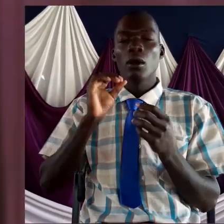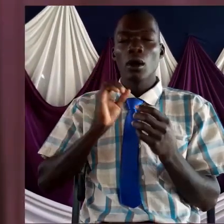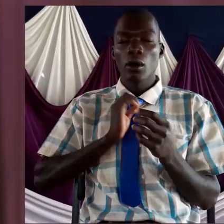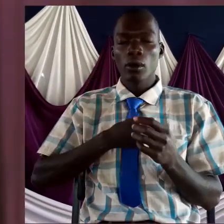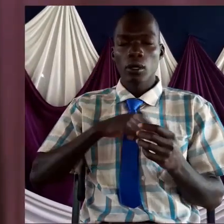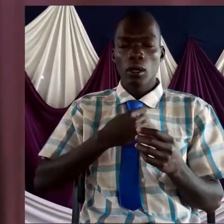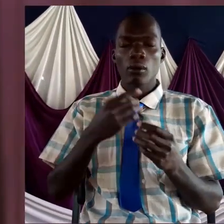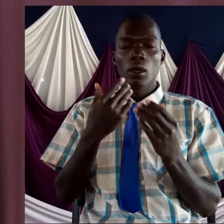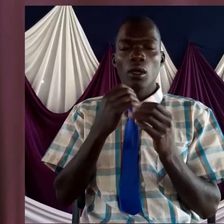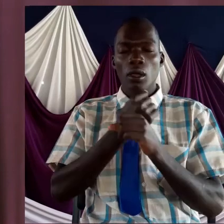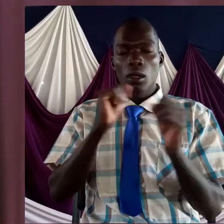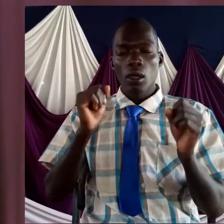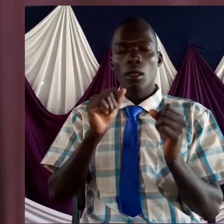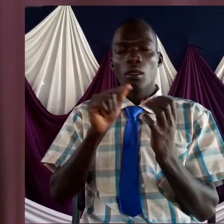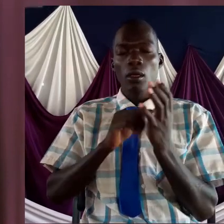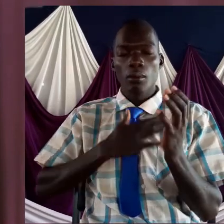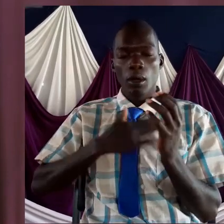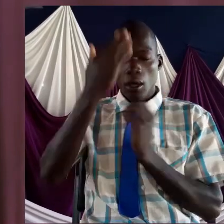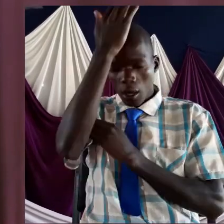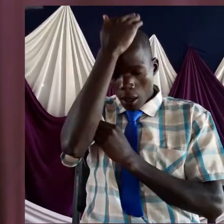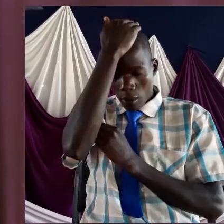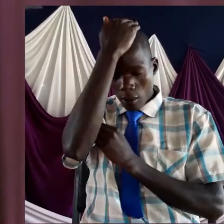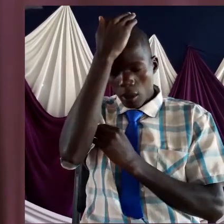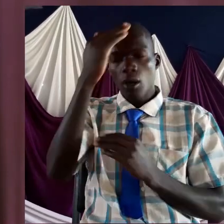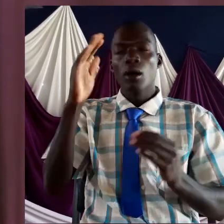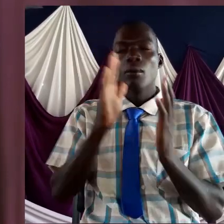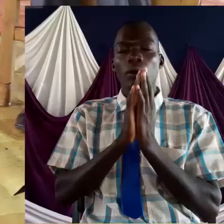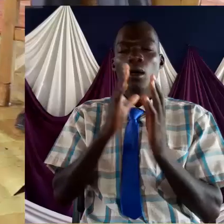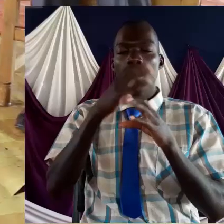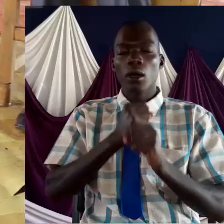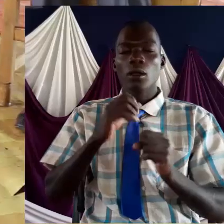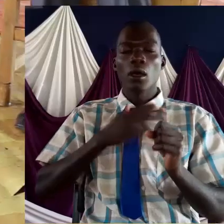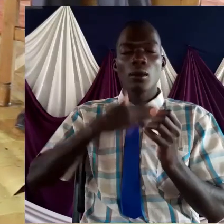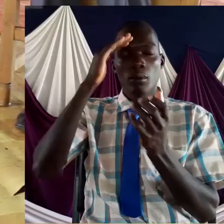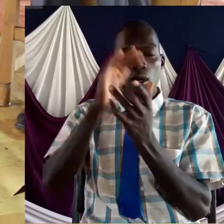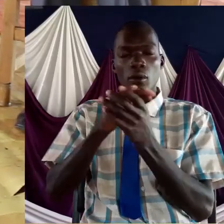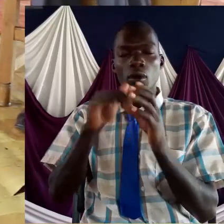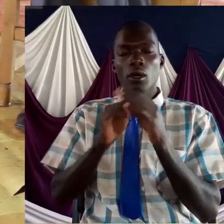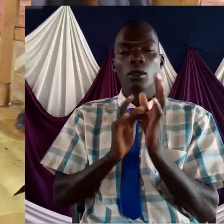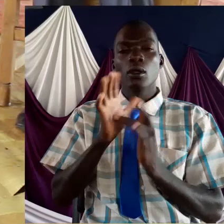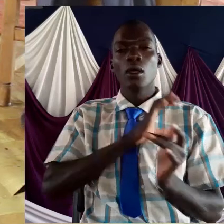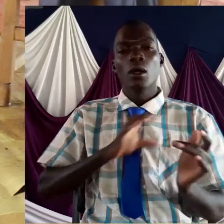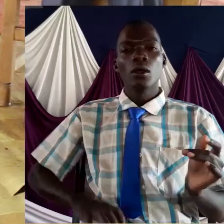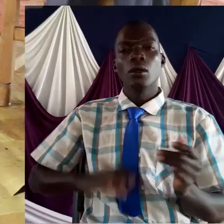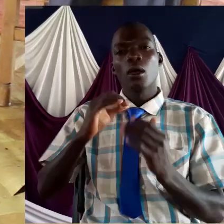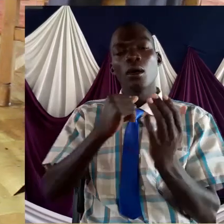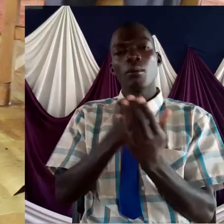there. Thank you, Lord, for this is my humble prayer, trusting and believing in thy name, Jesus Christ.